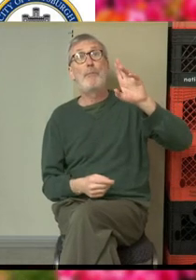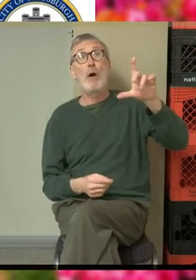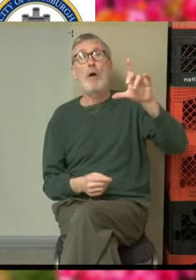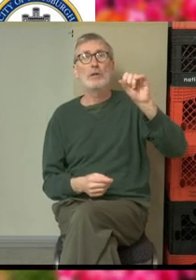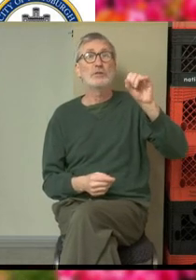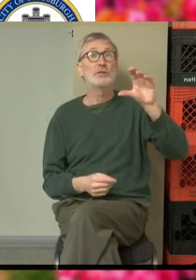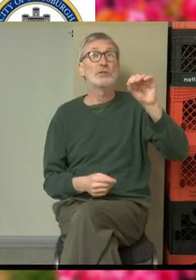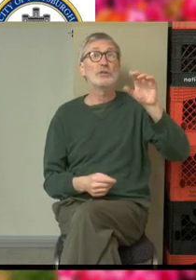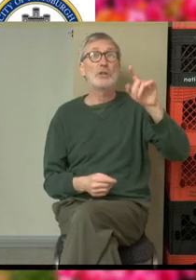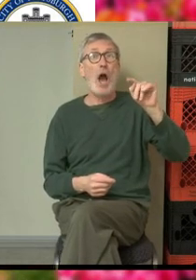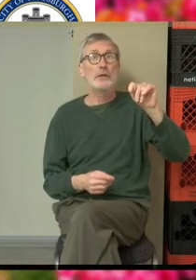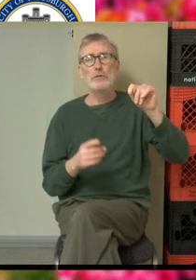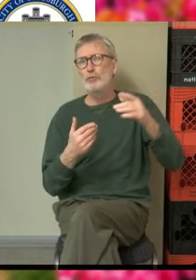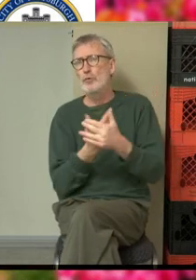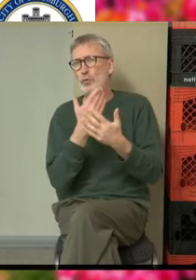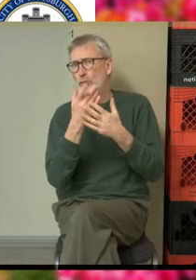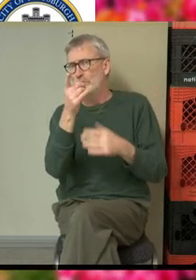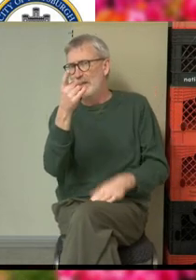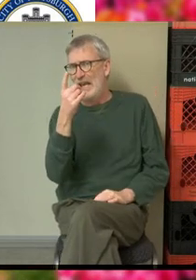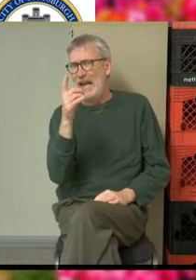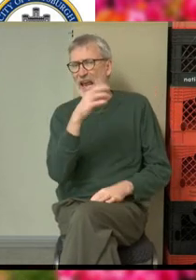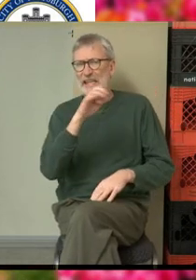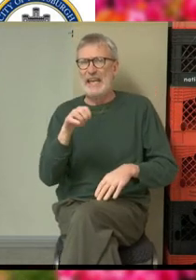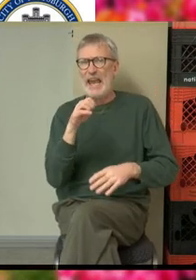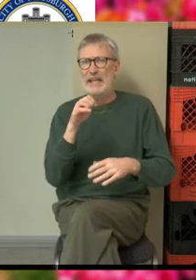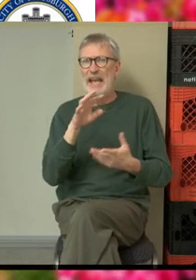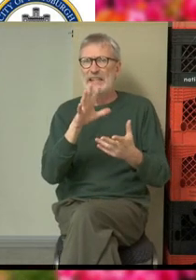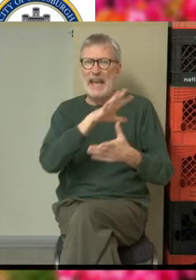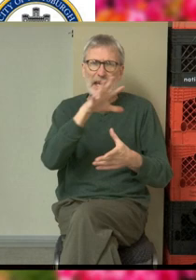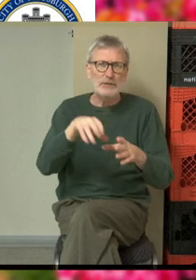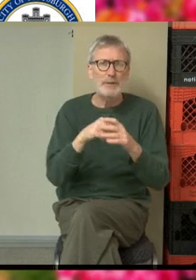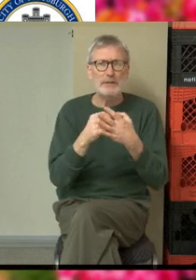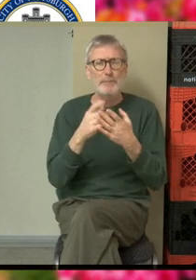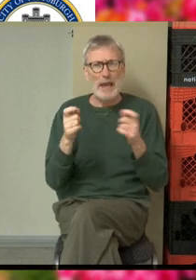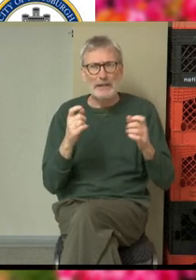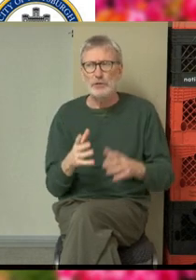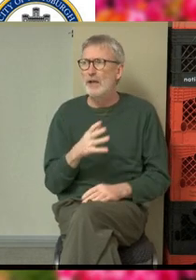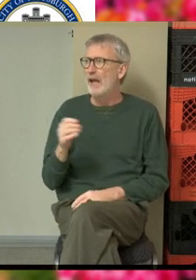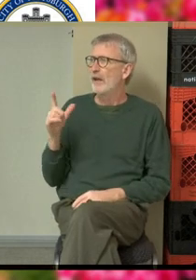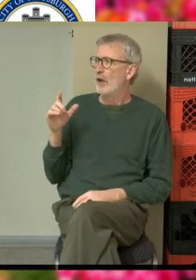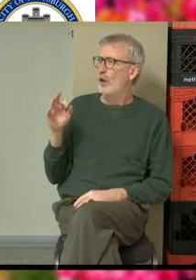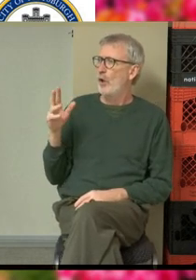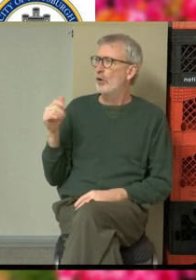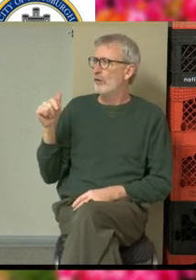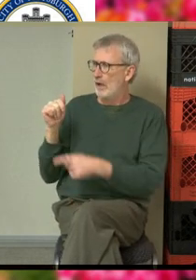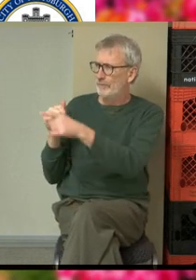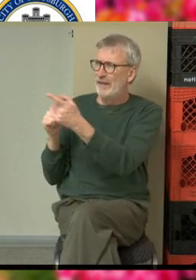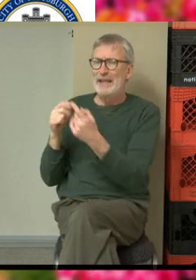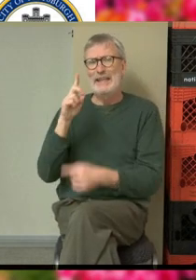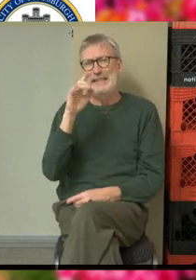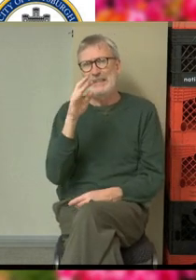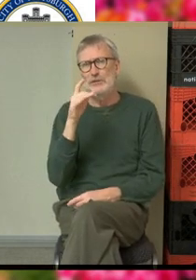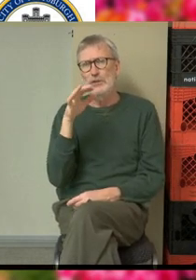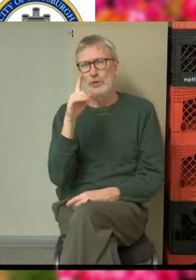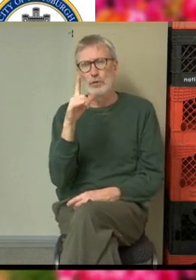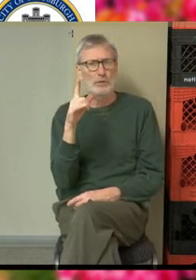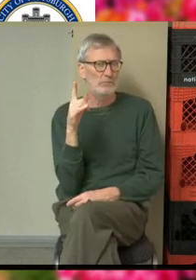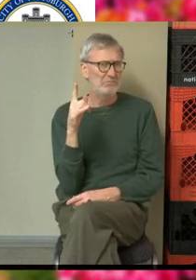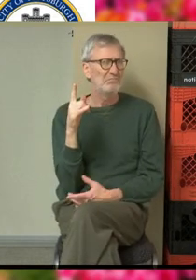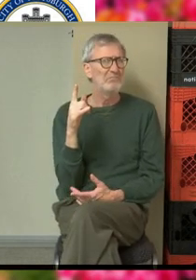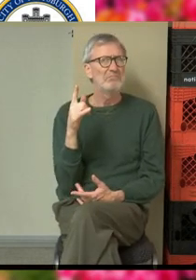in the Mayor's Office, is our new Engagement Manager. And then joined by Laura Tsutsui, our Digital Engagement Coordinator,